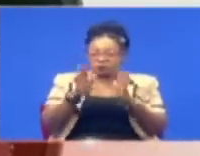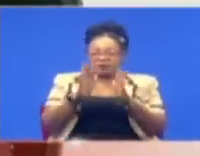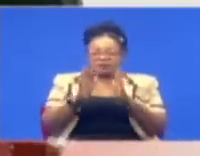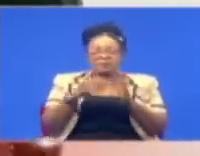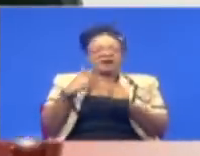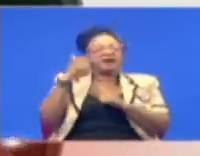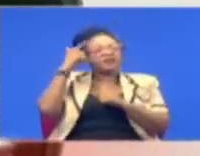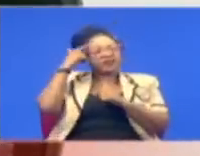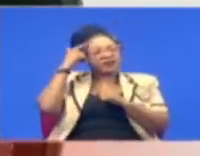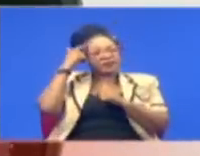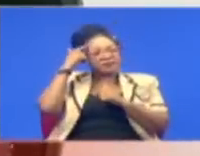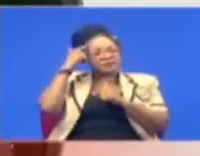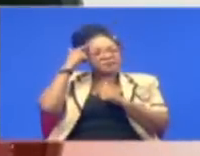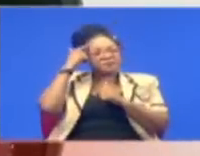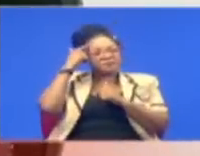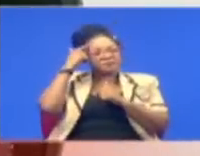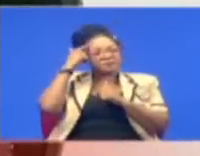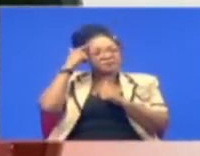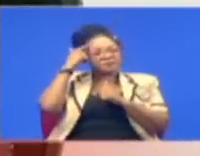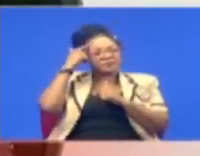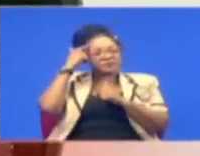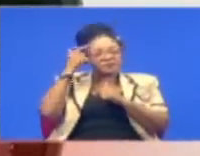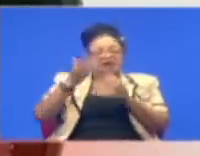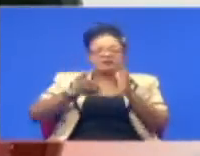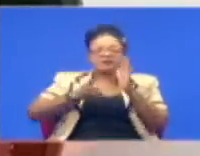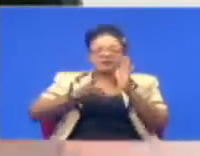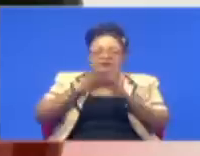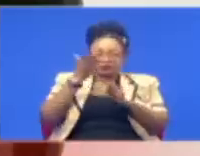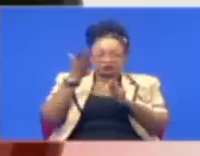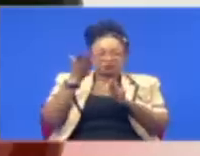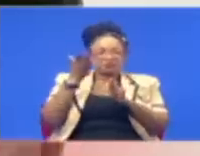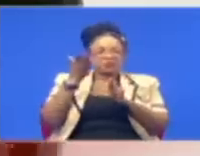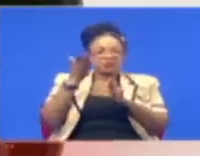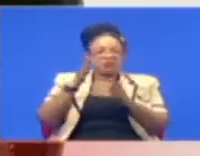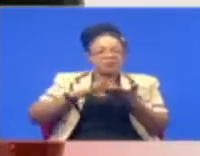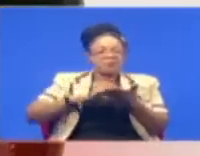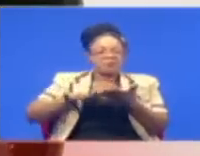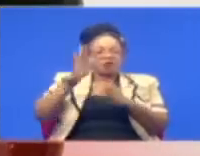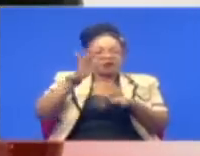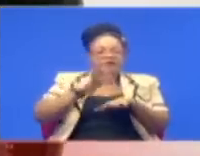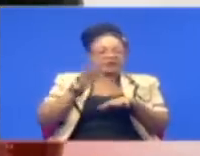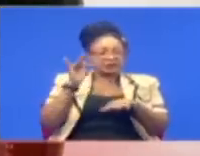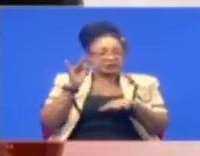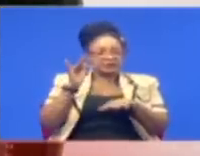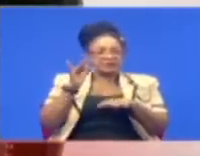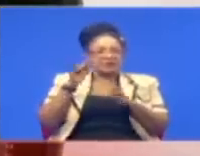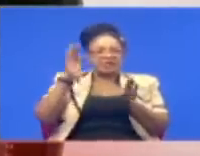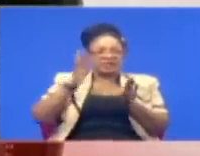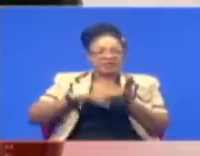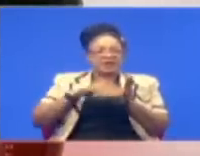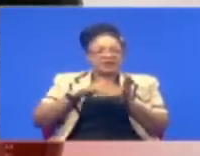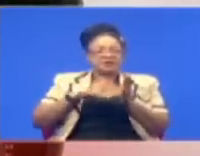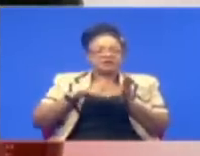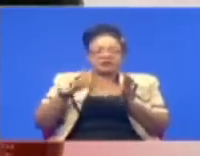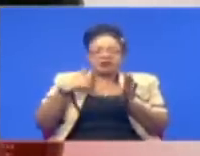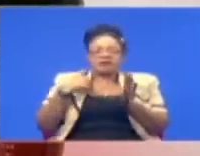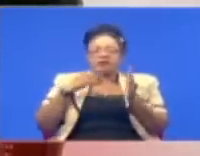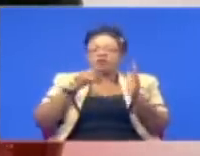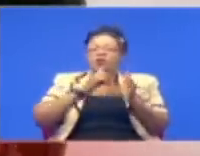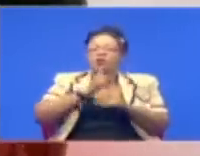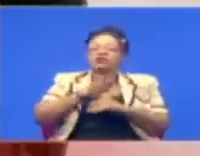more efficient and more effective than going with